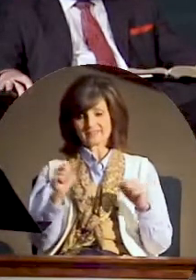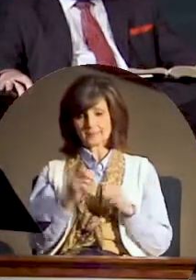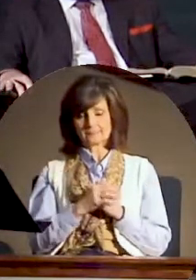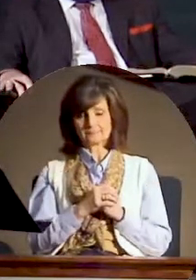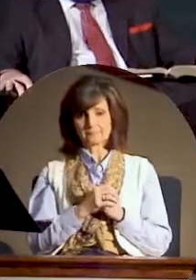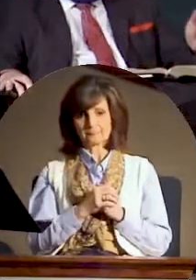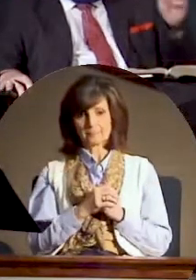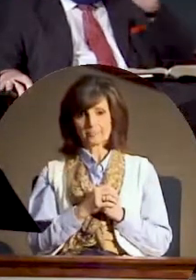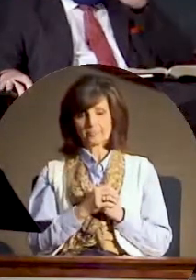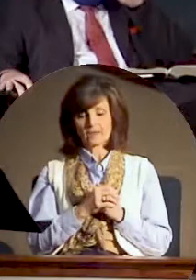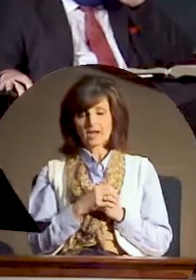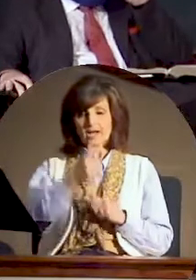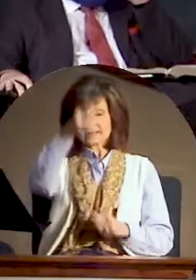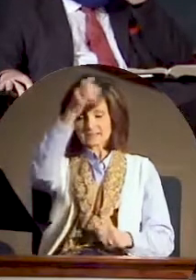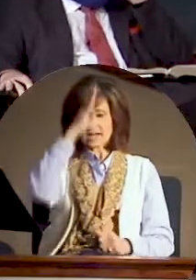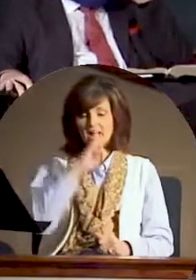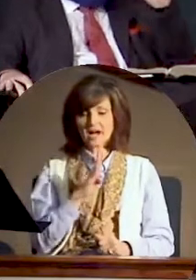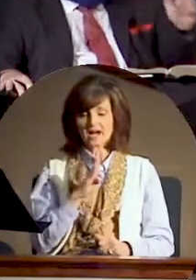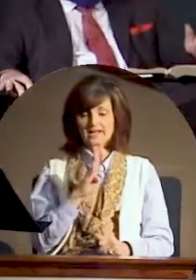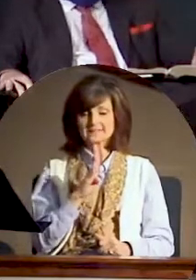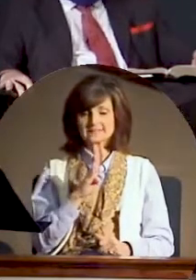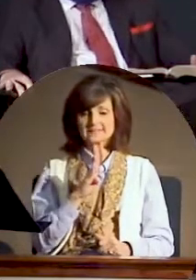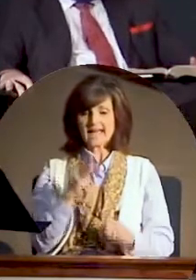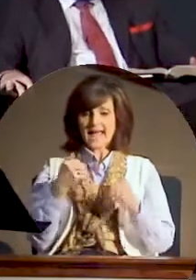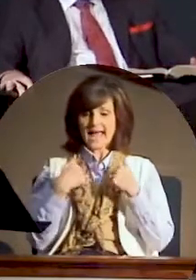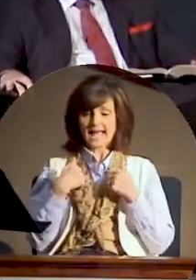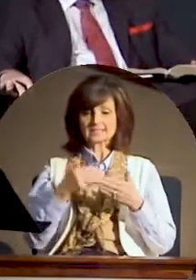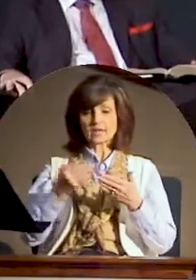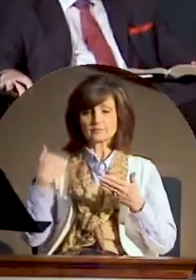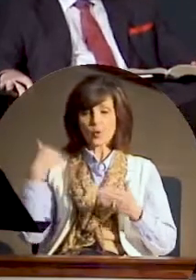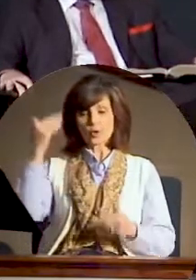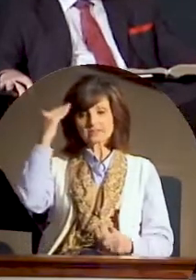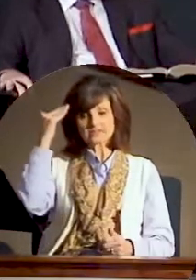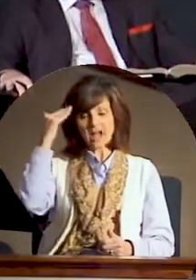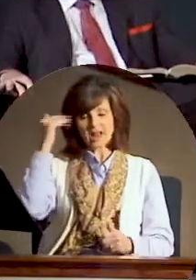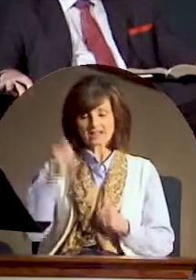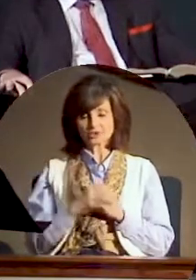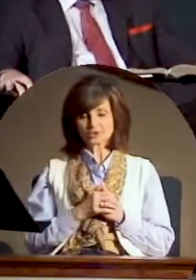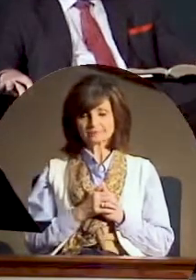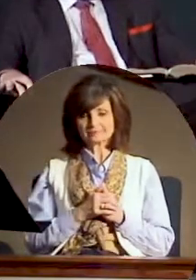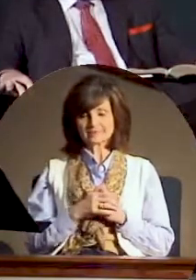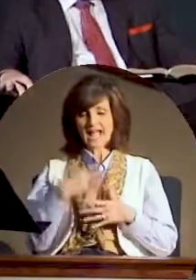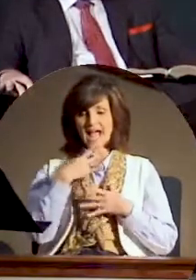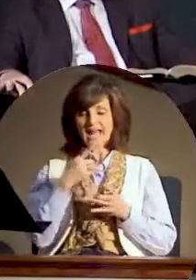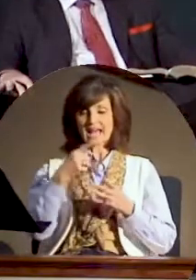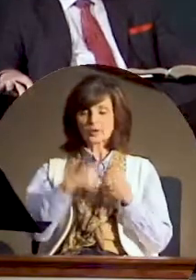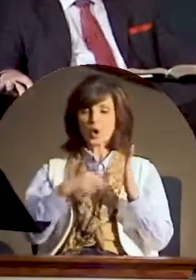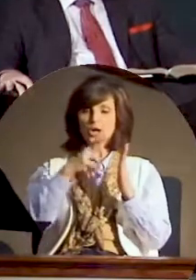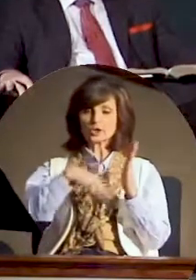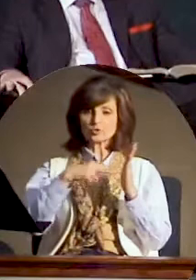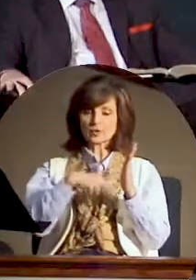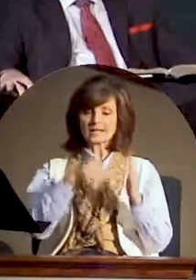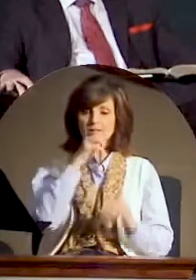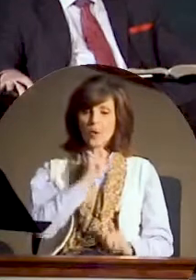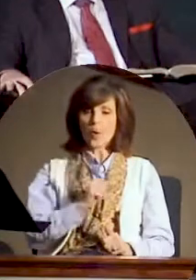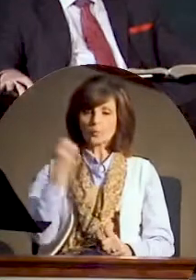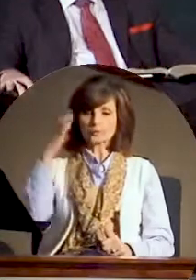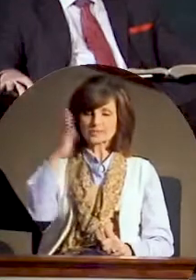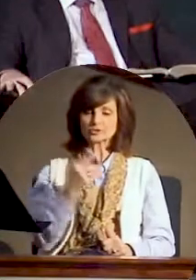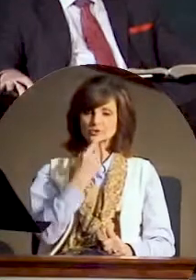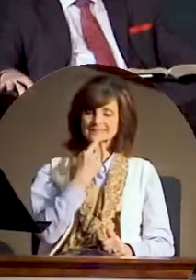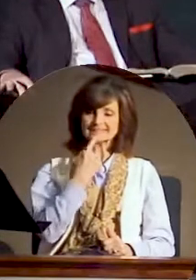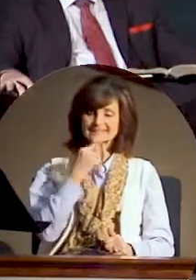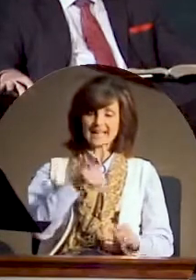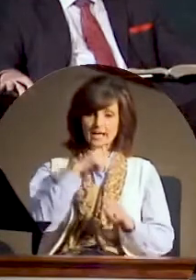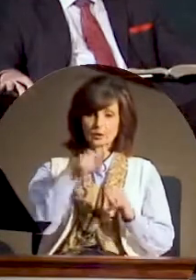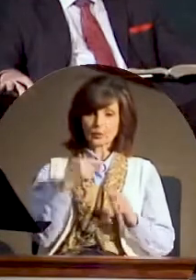to repentance. God has foreknowledge. I like what I read one time. This old preacher said this one time. He said,